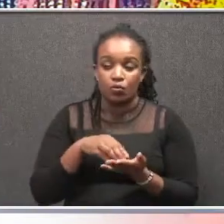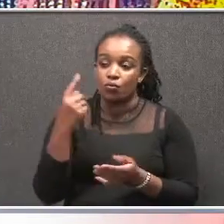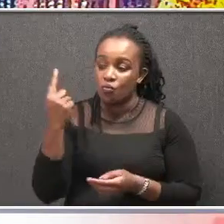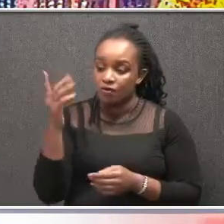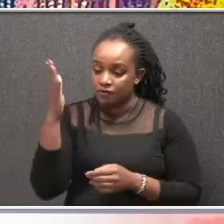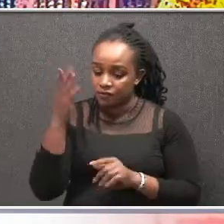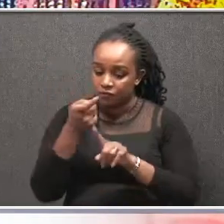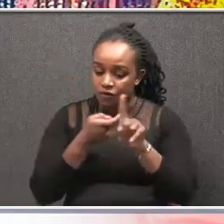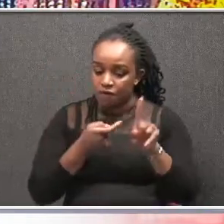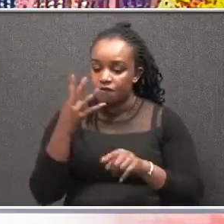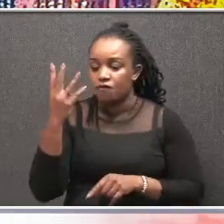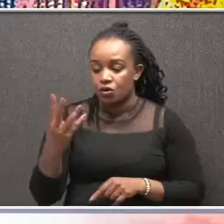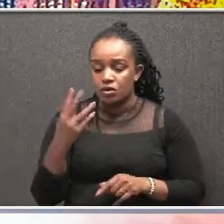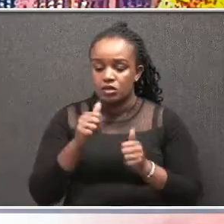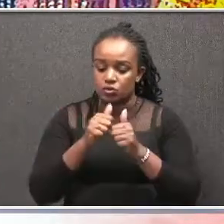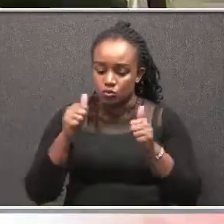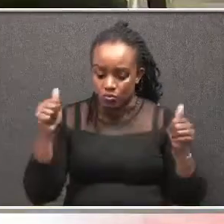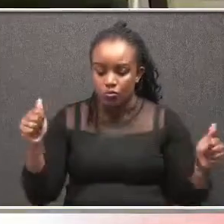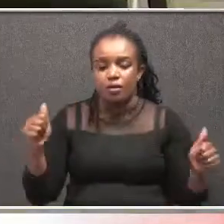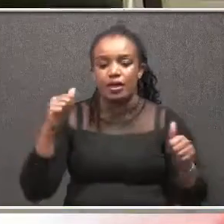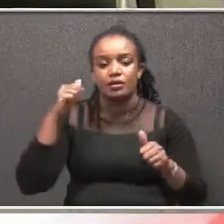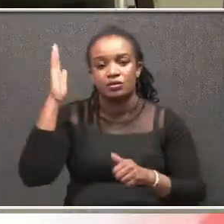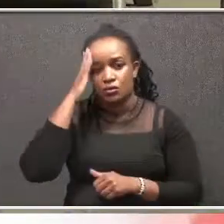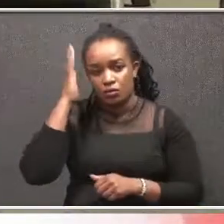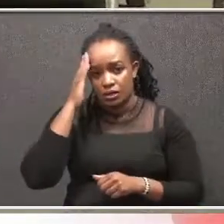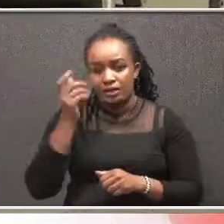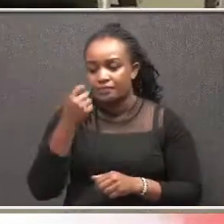is properly diagnosed and treated.